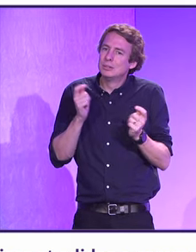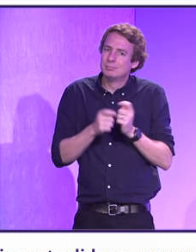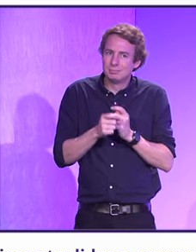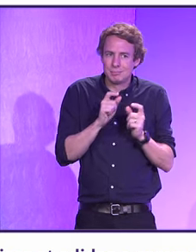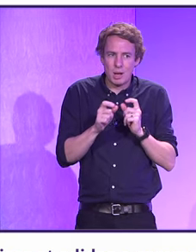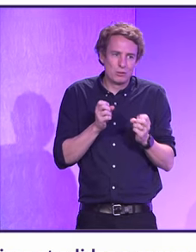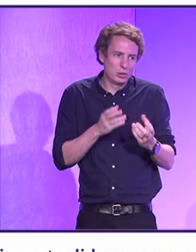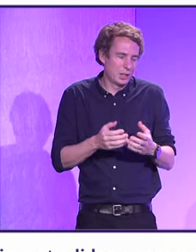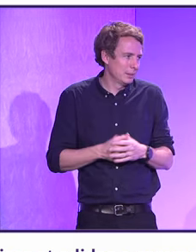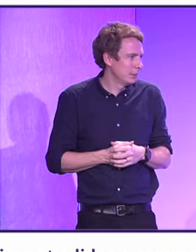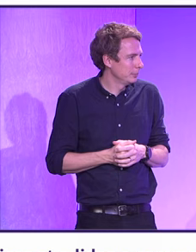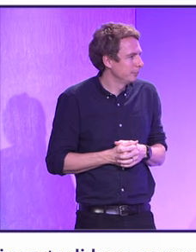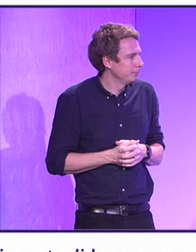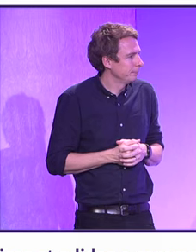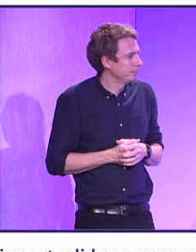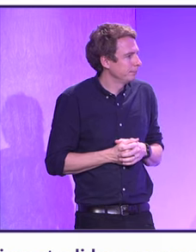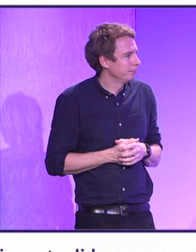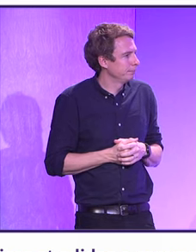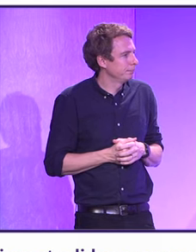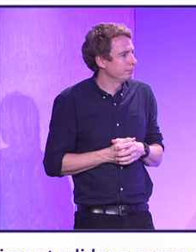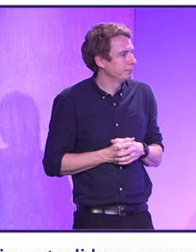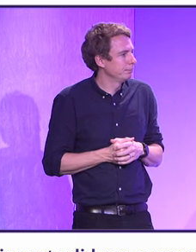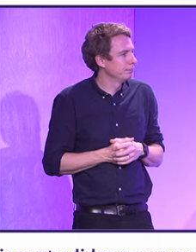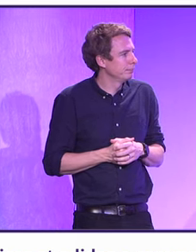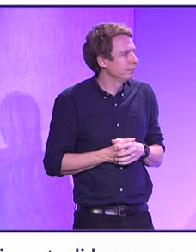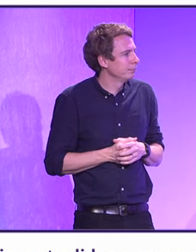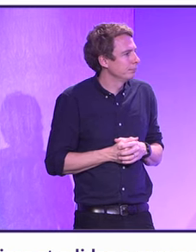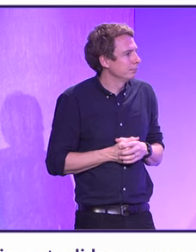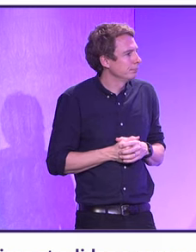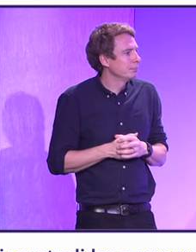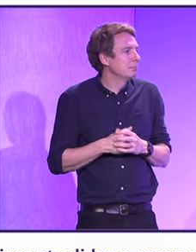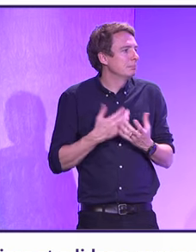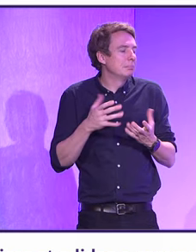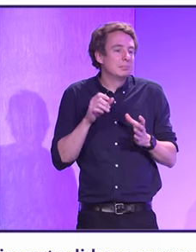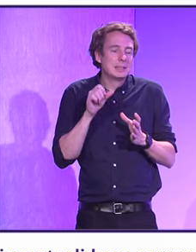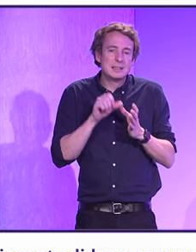shifted to the microservices. So it all started from,